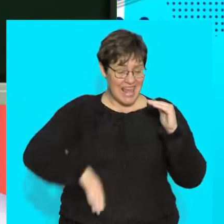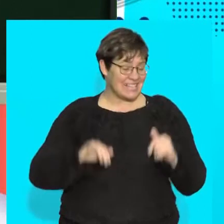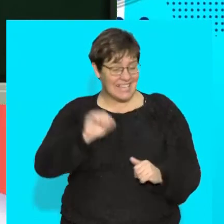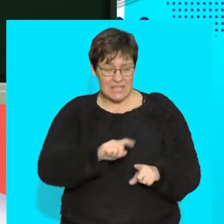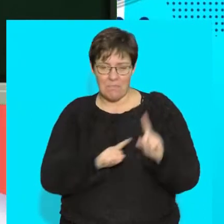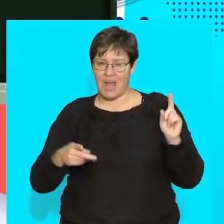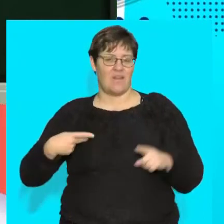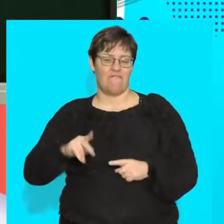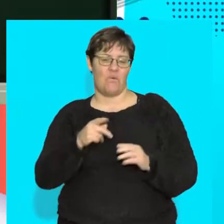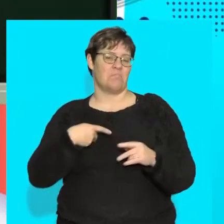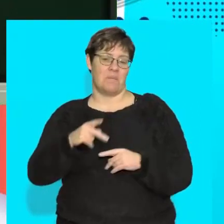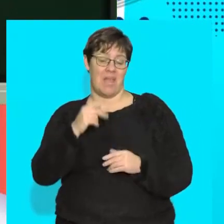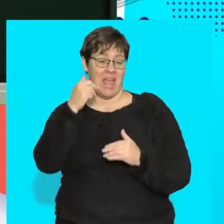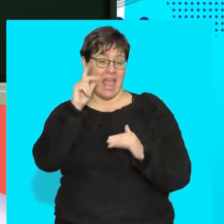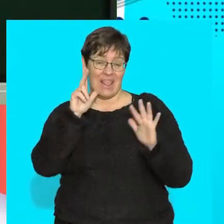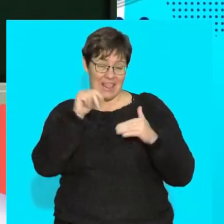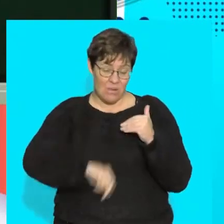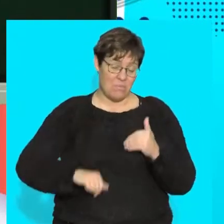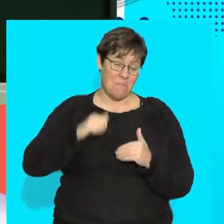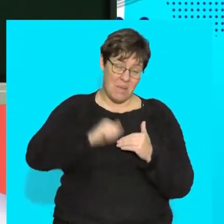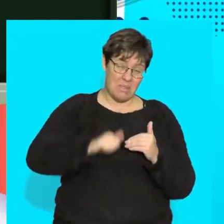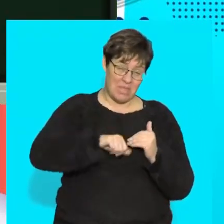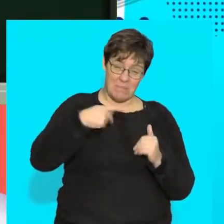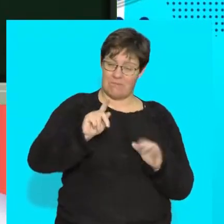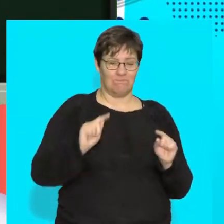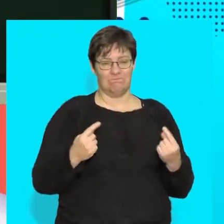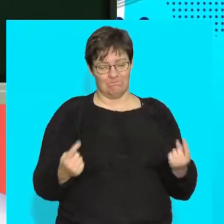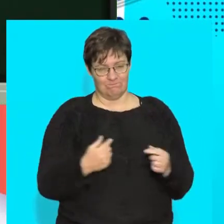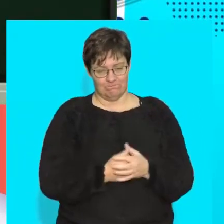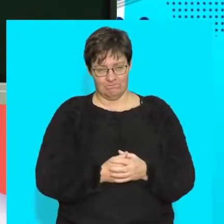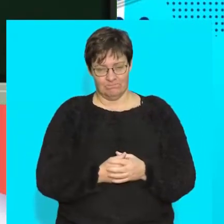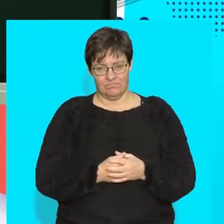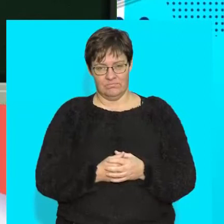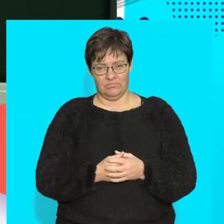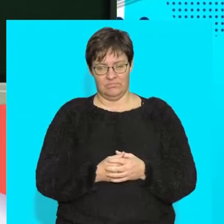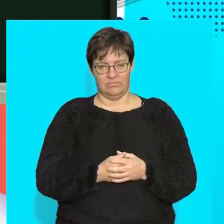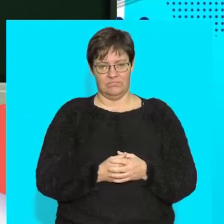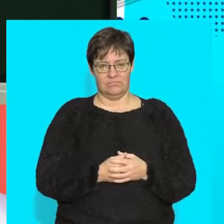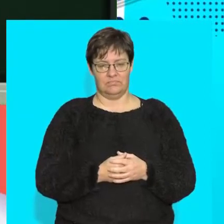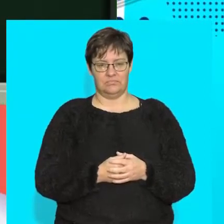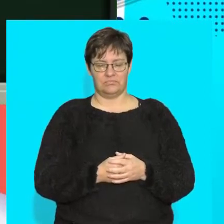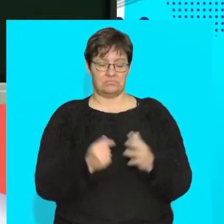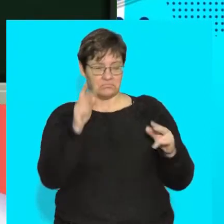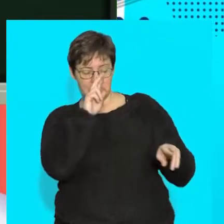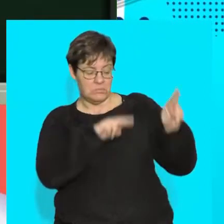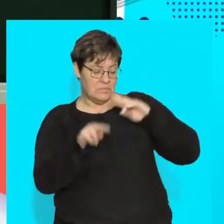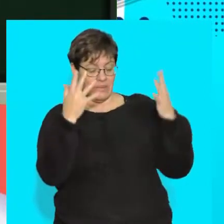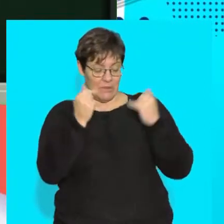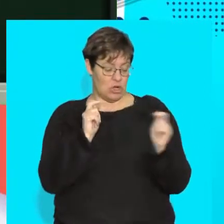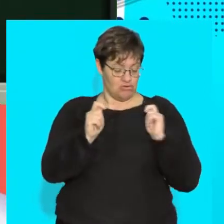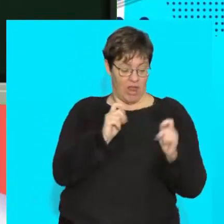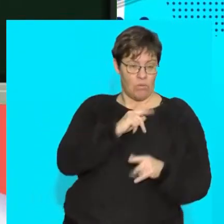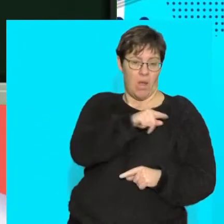but she cannot afford to pay 8,000. And please don't make the mistakes of revisiting your budget just